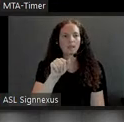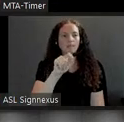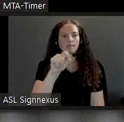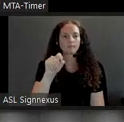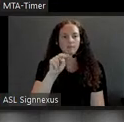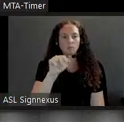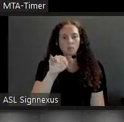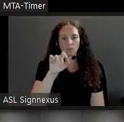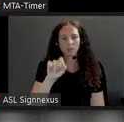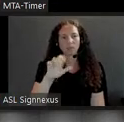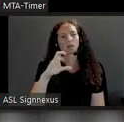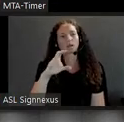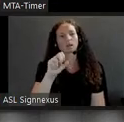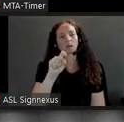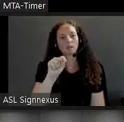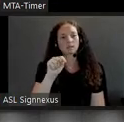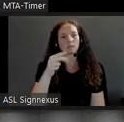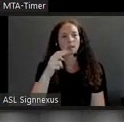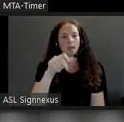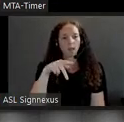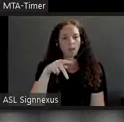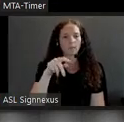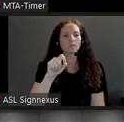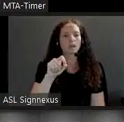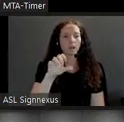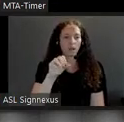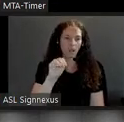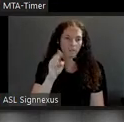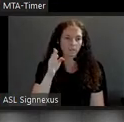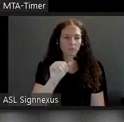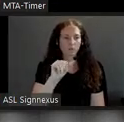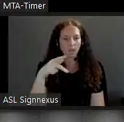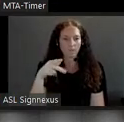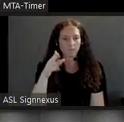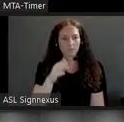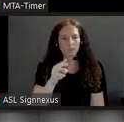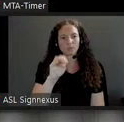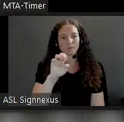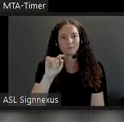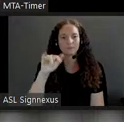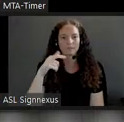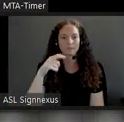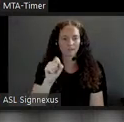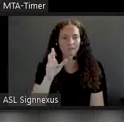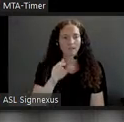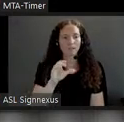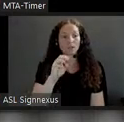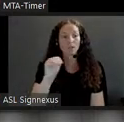https://mta-nyc.custhelp.com/app/meeting/comment.